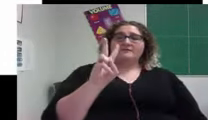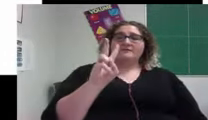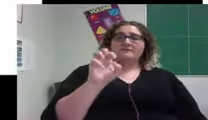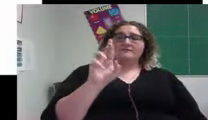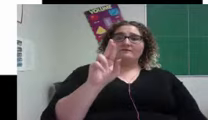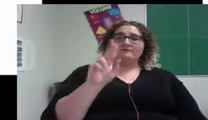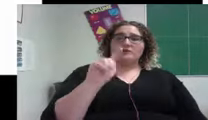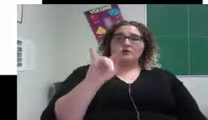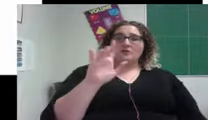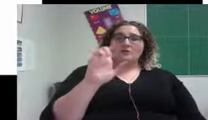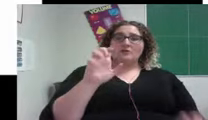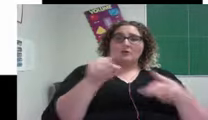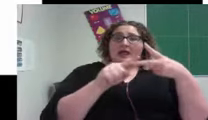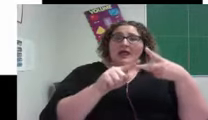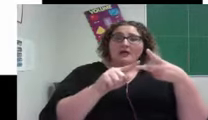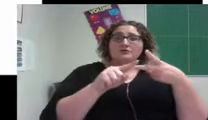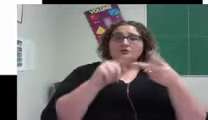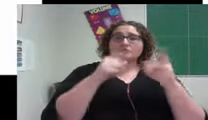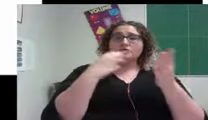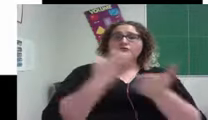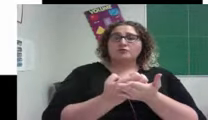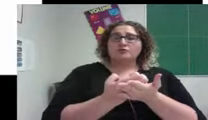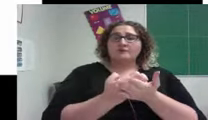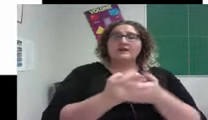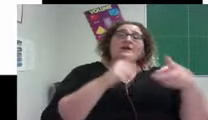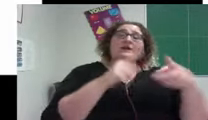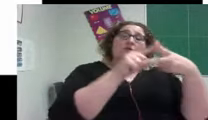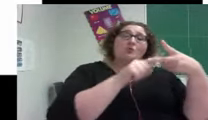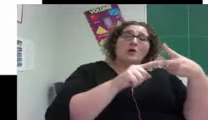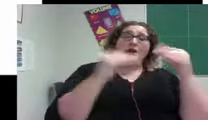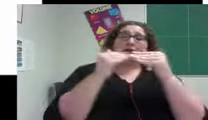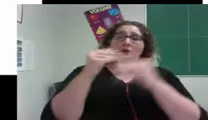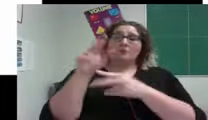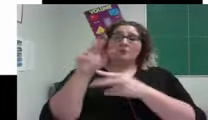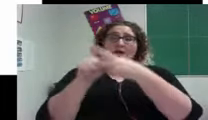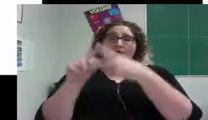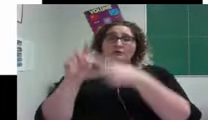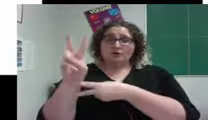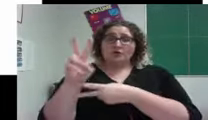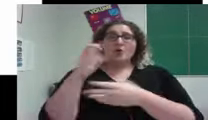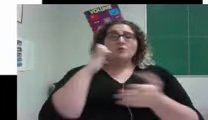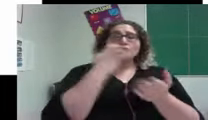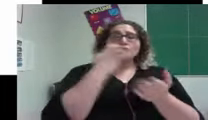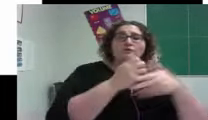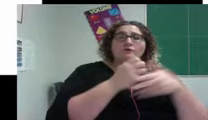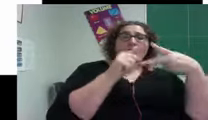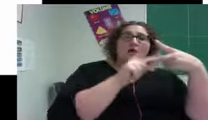is congruent to angle 2, is congruent to angle 3, is congruent to angle 4. Okay.